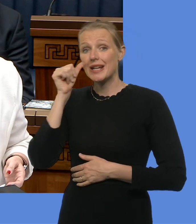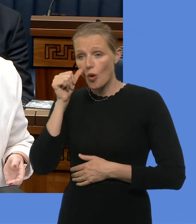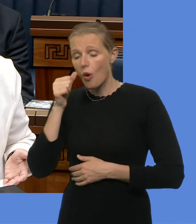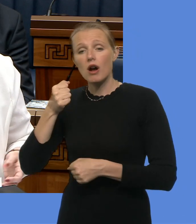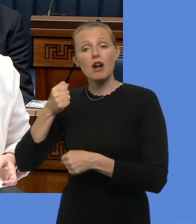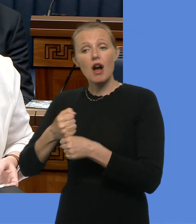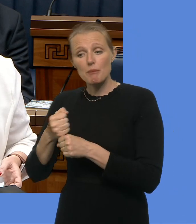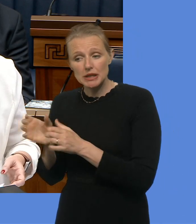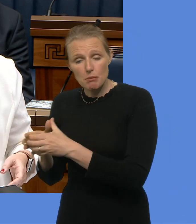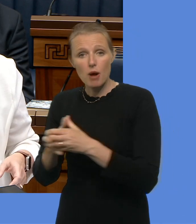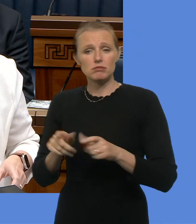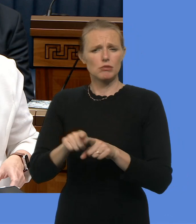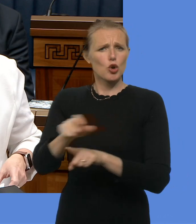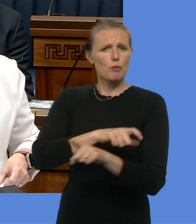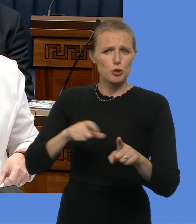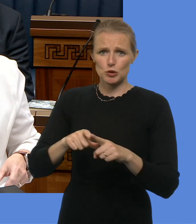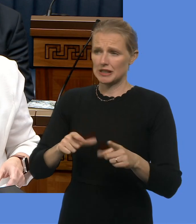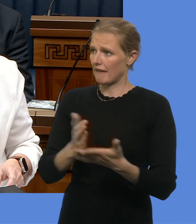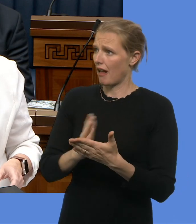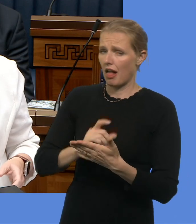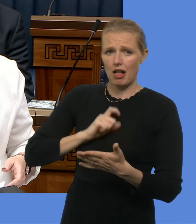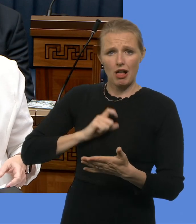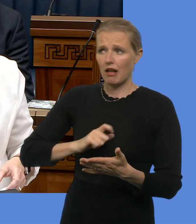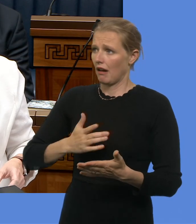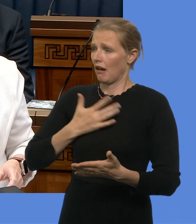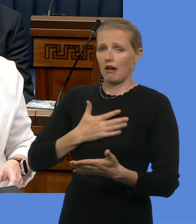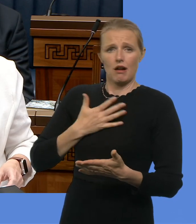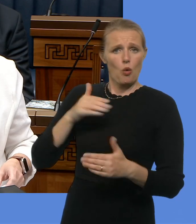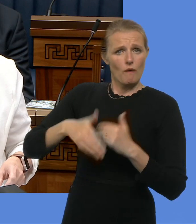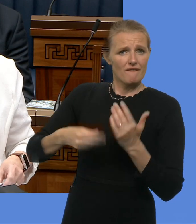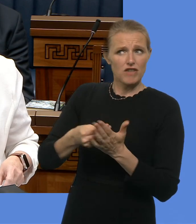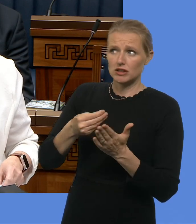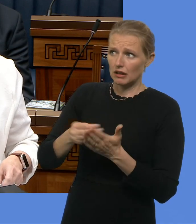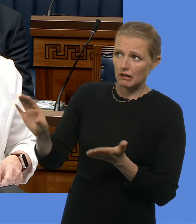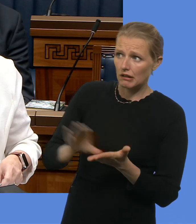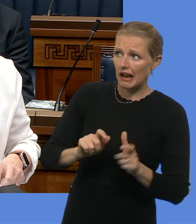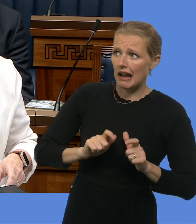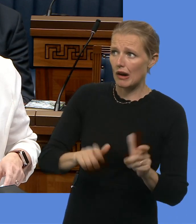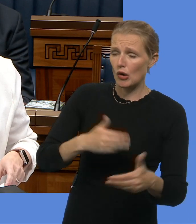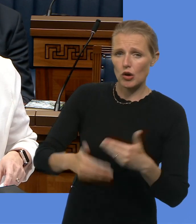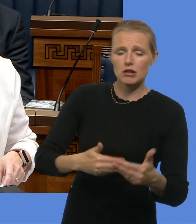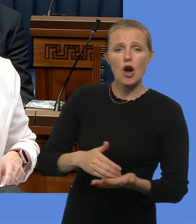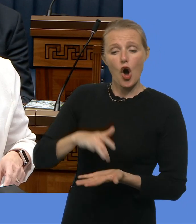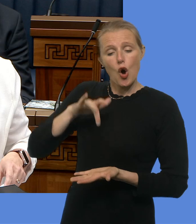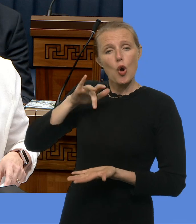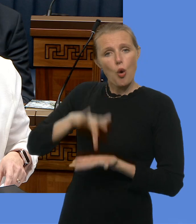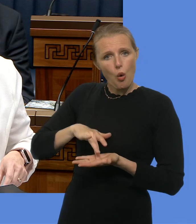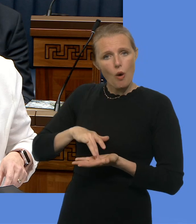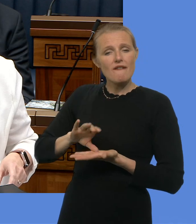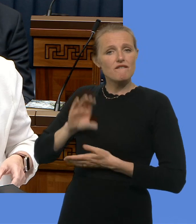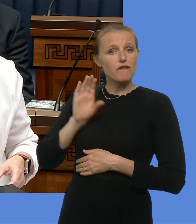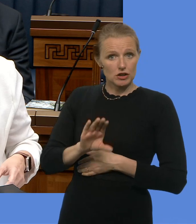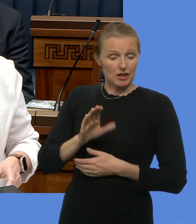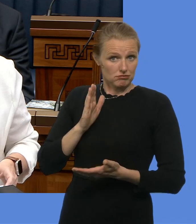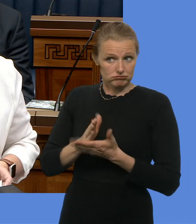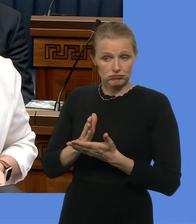departments but within our communities and across the community and voluntary sector. Core grant funding obviously remains the responsibility